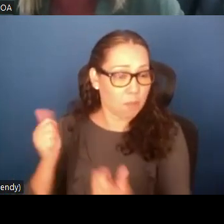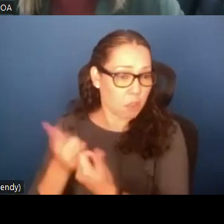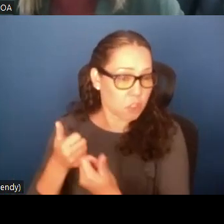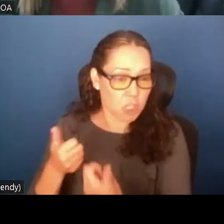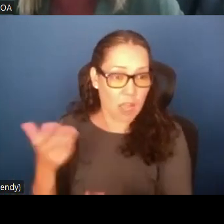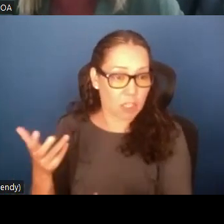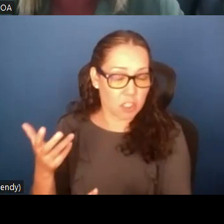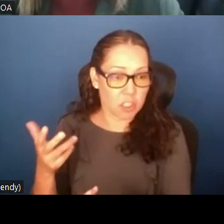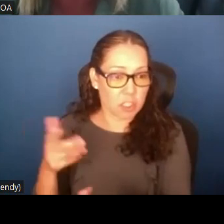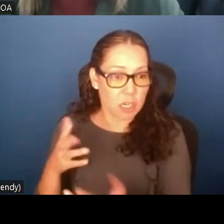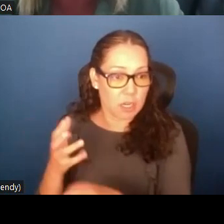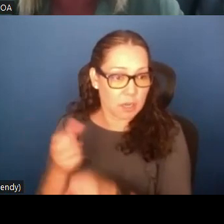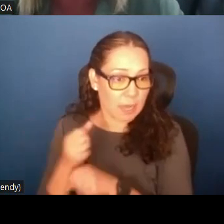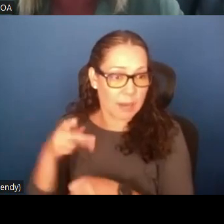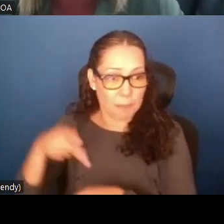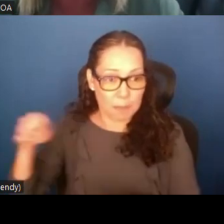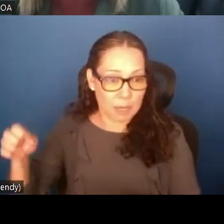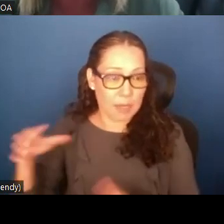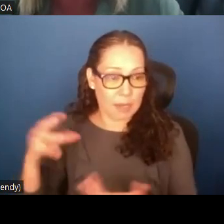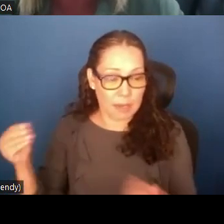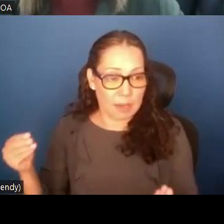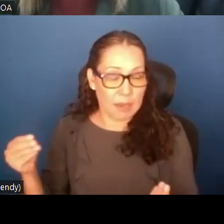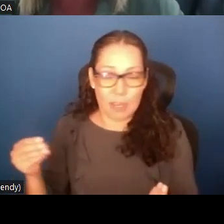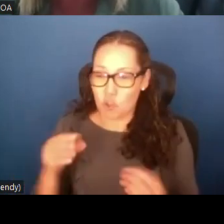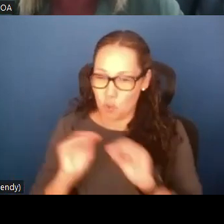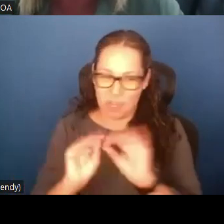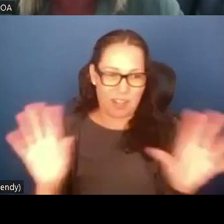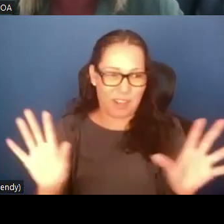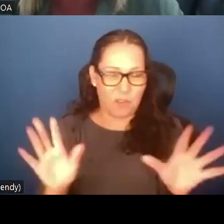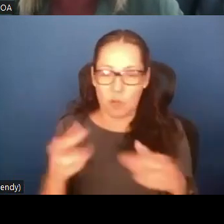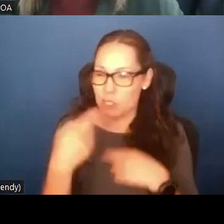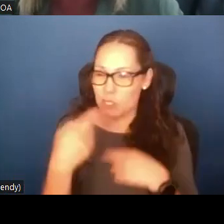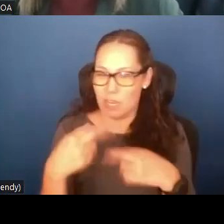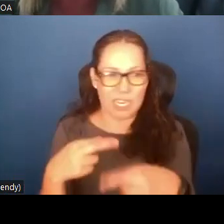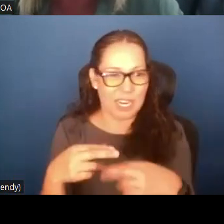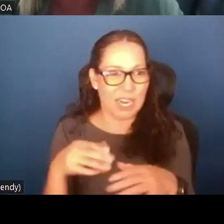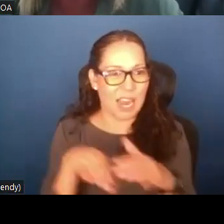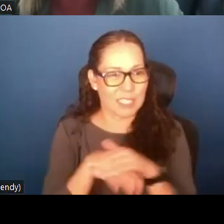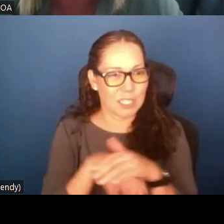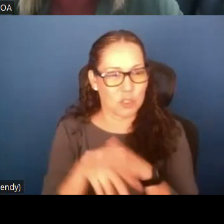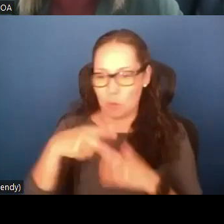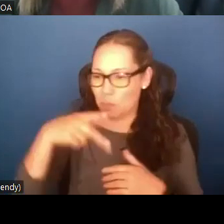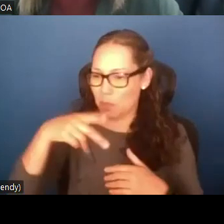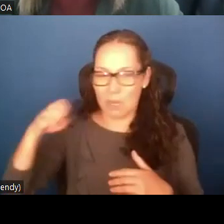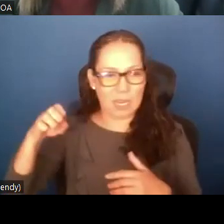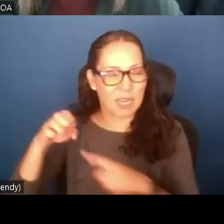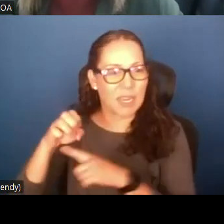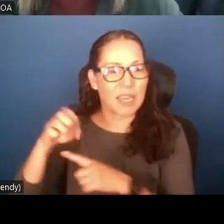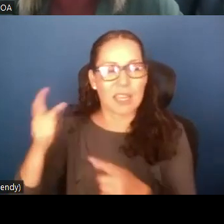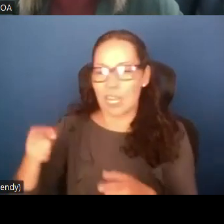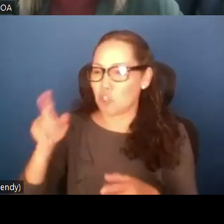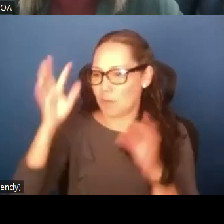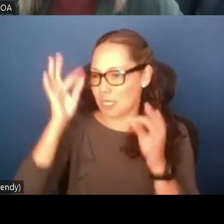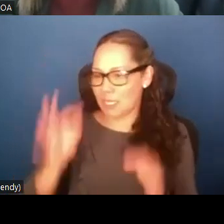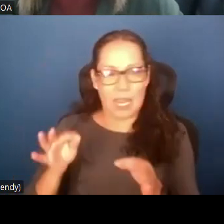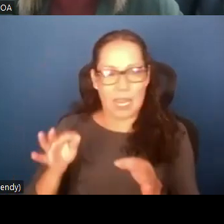issues. So I think we need to clarify the restricted access to PPE needs to be determined by someone other than